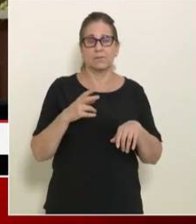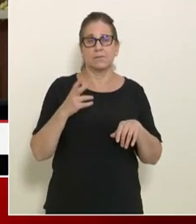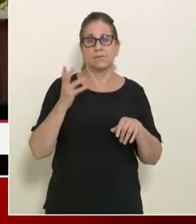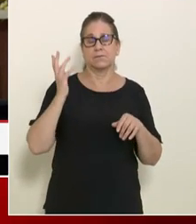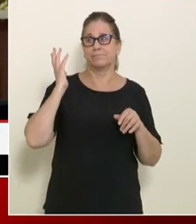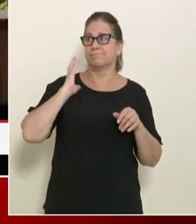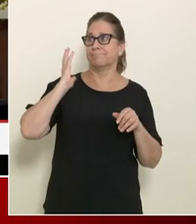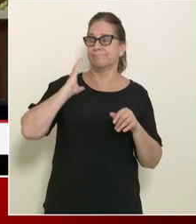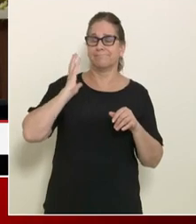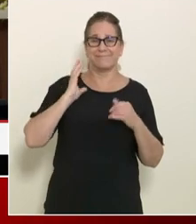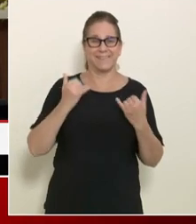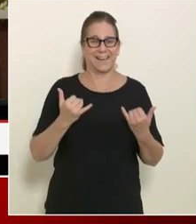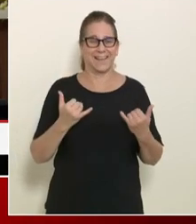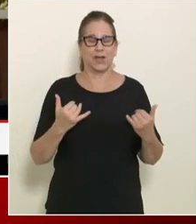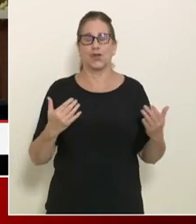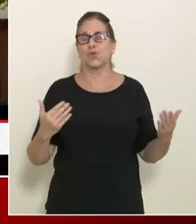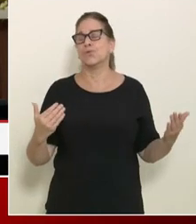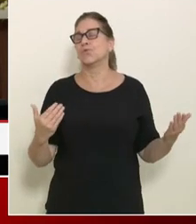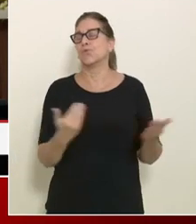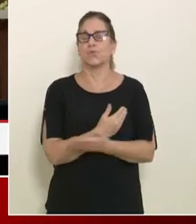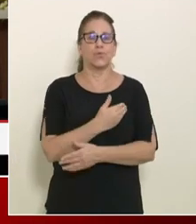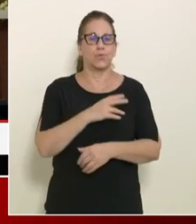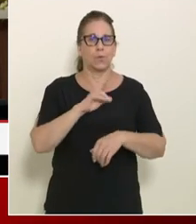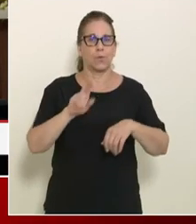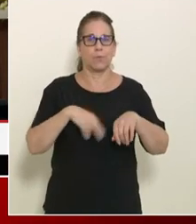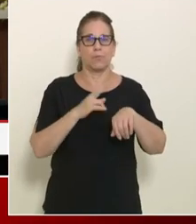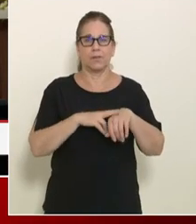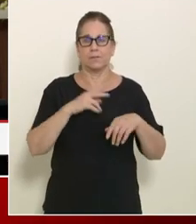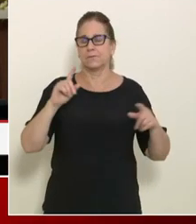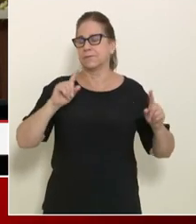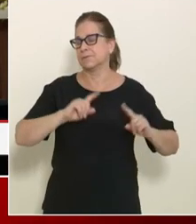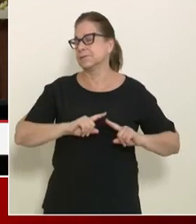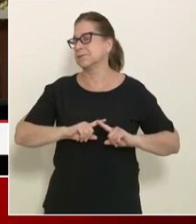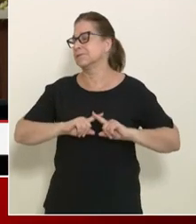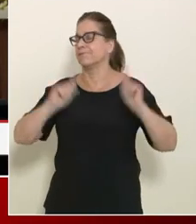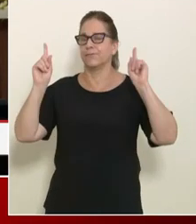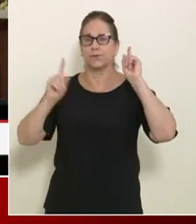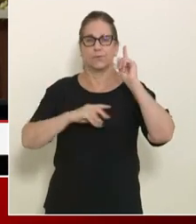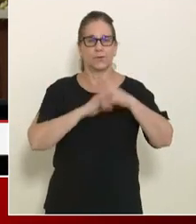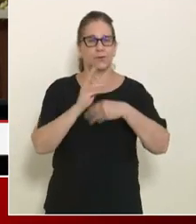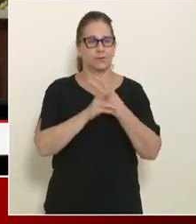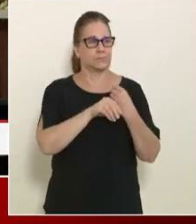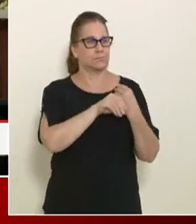to support families and help our system remain in place this fall.